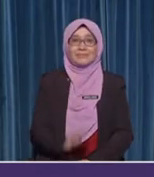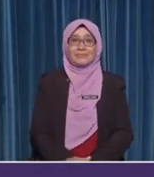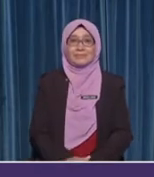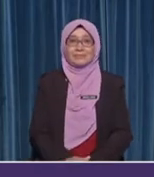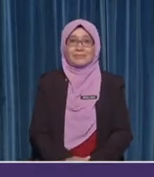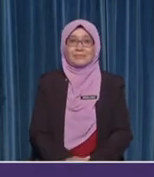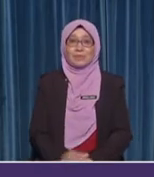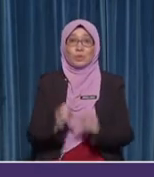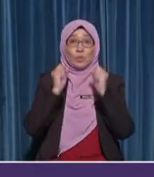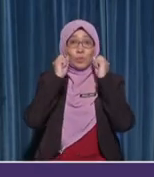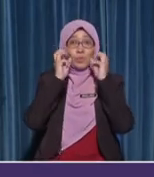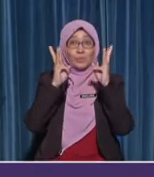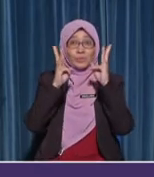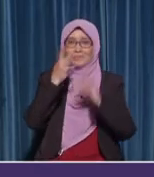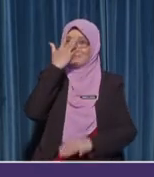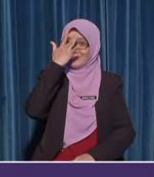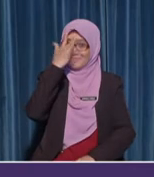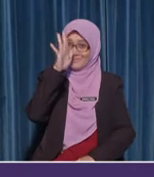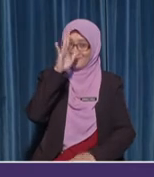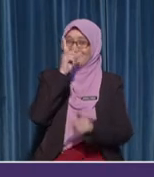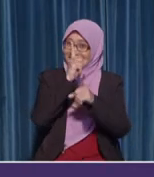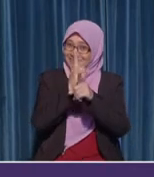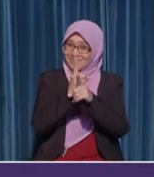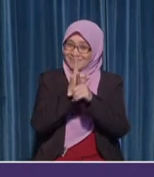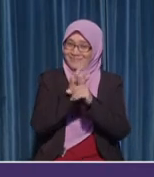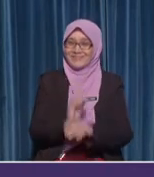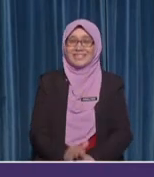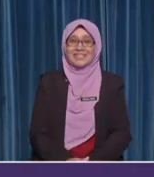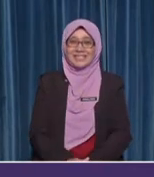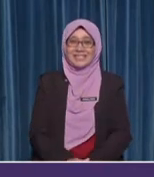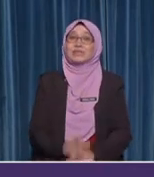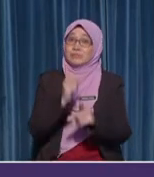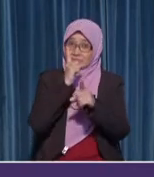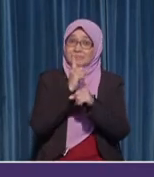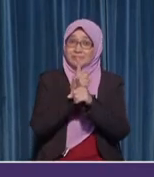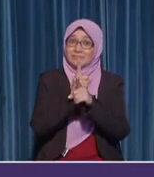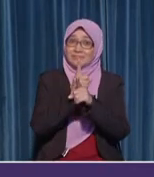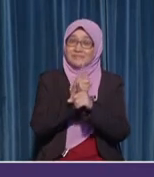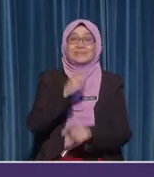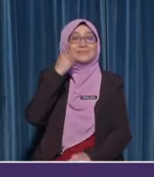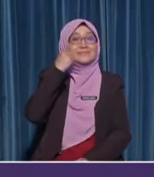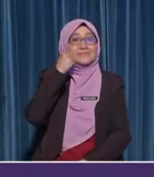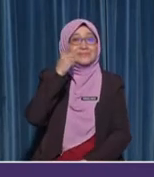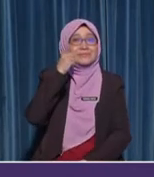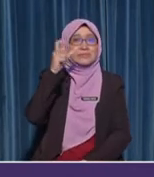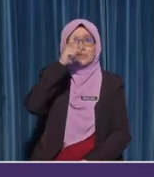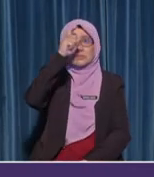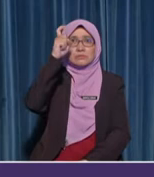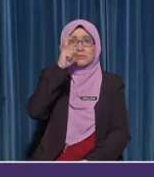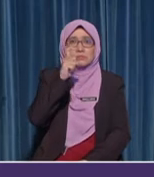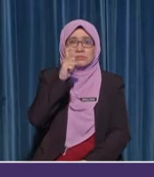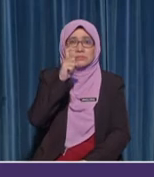Wow! How clever you are! Of course, the girl asked her